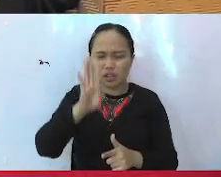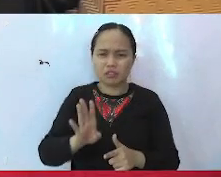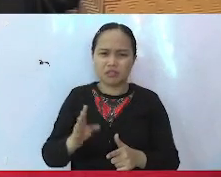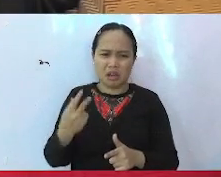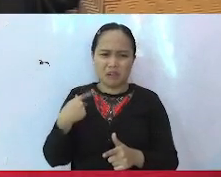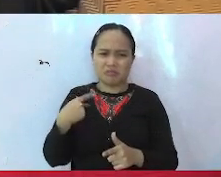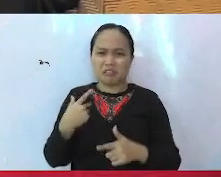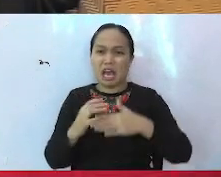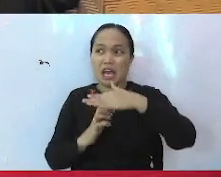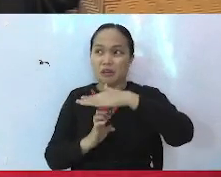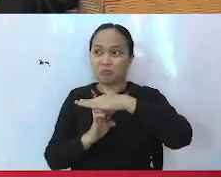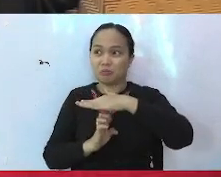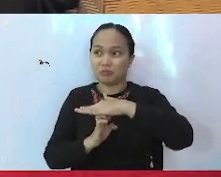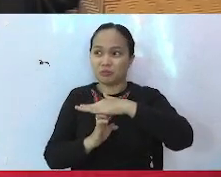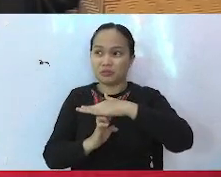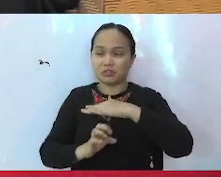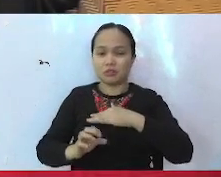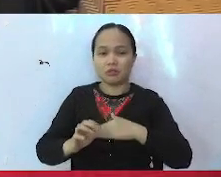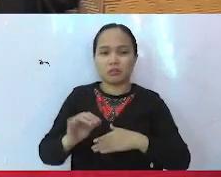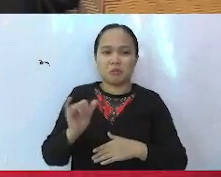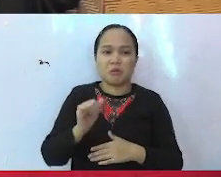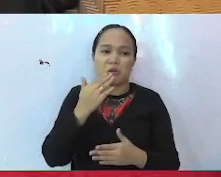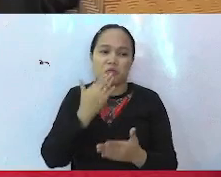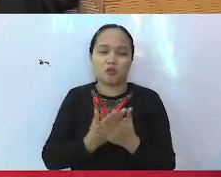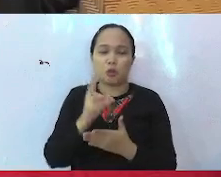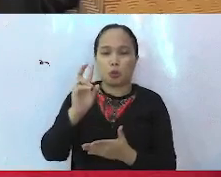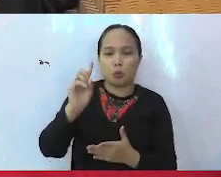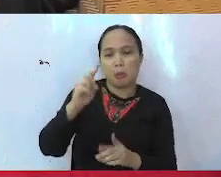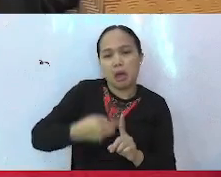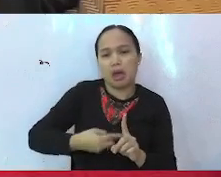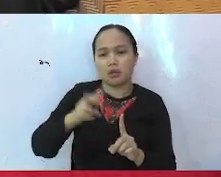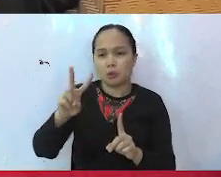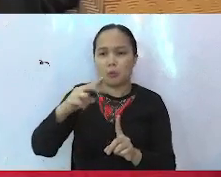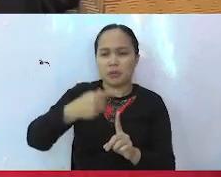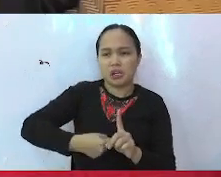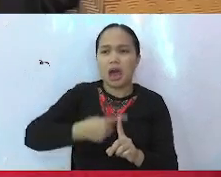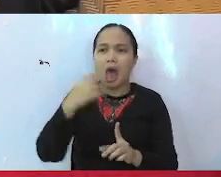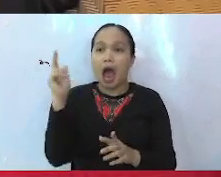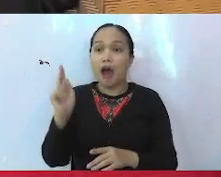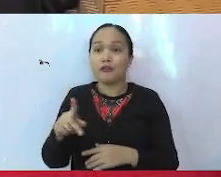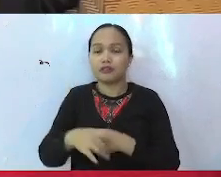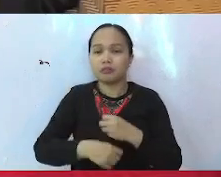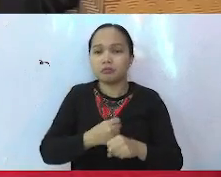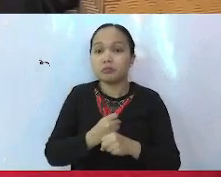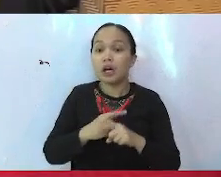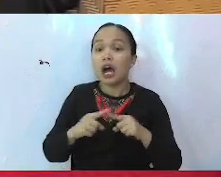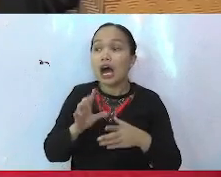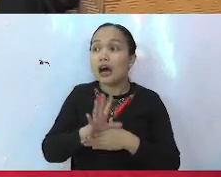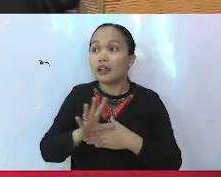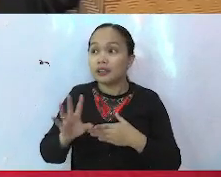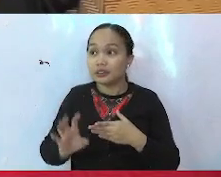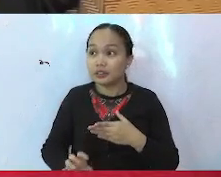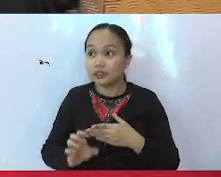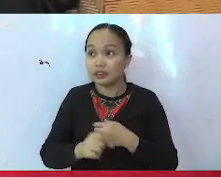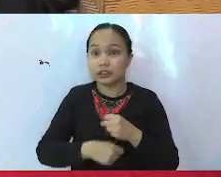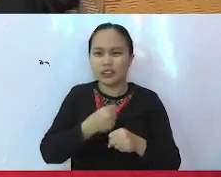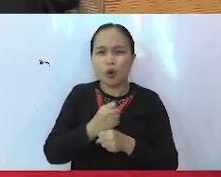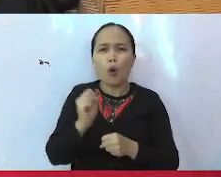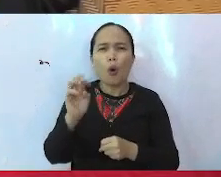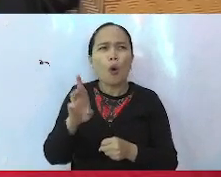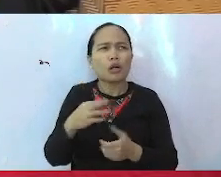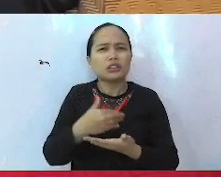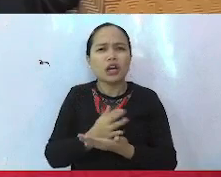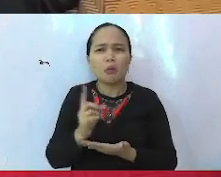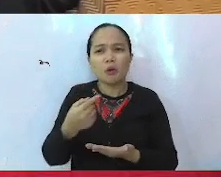date. Good for a month, good for 3 months, good for half the year. Right. But at the end of the year, or it's just an